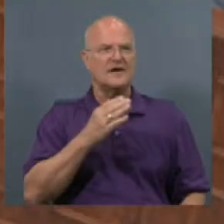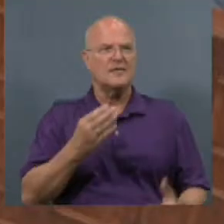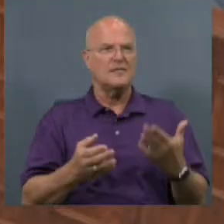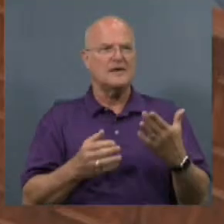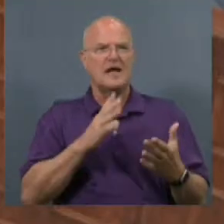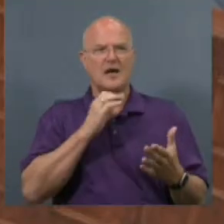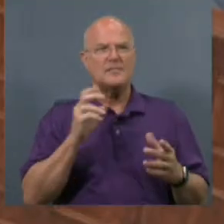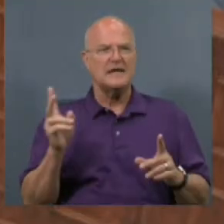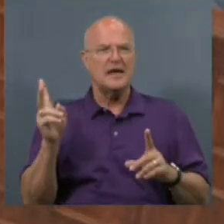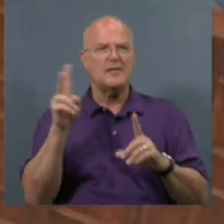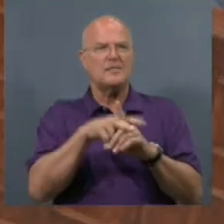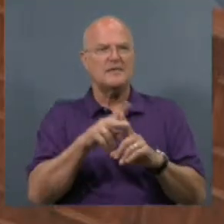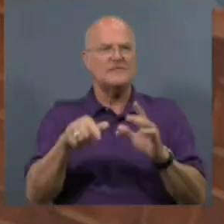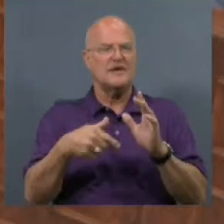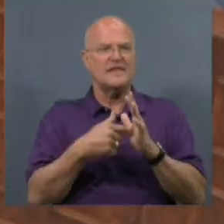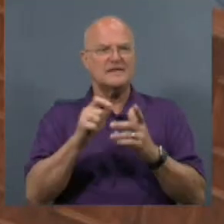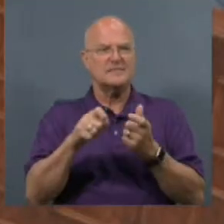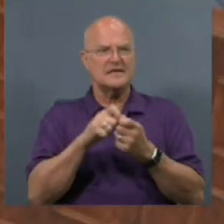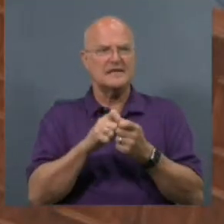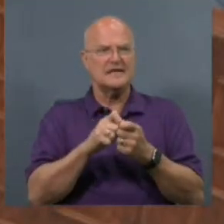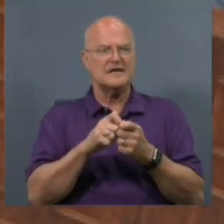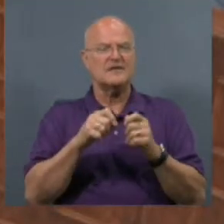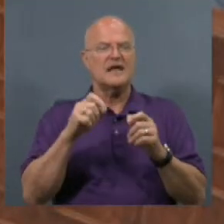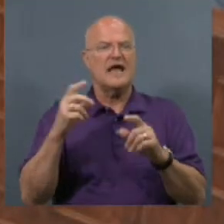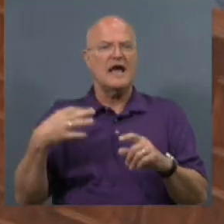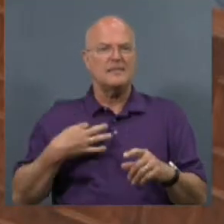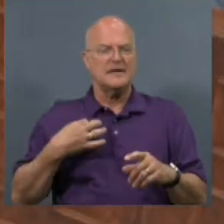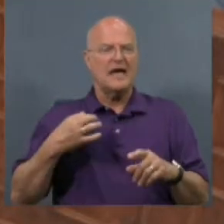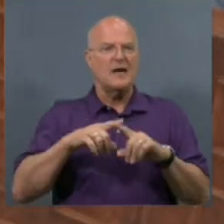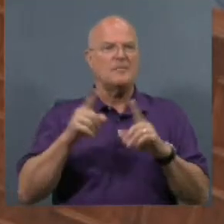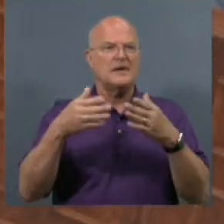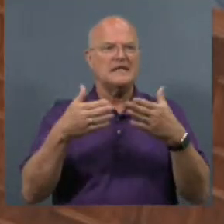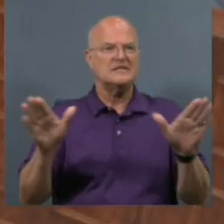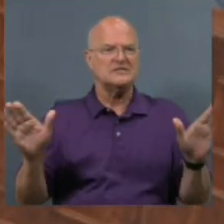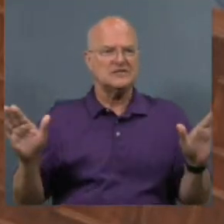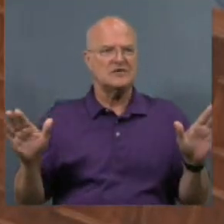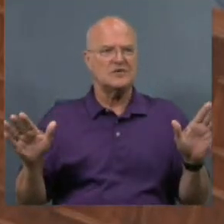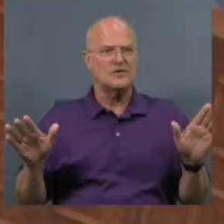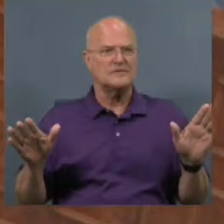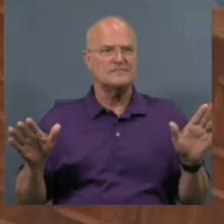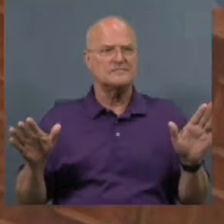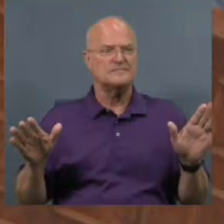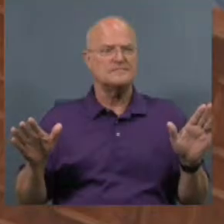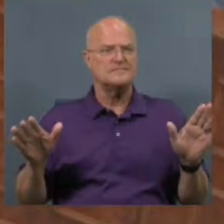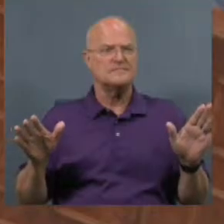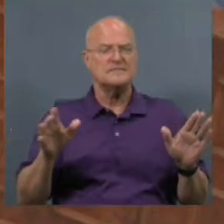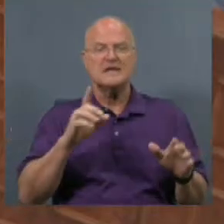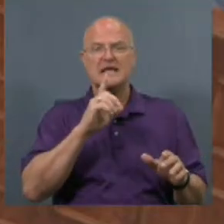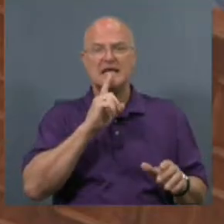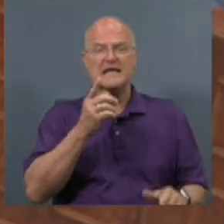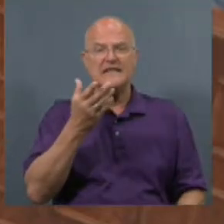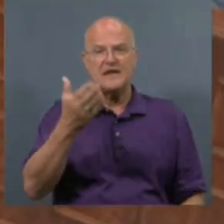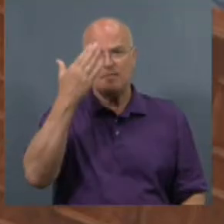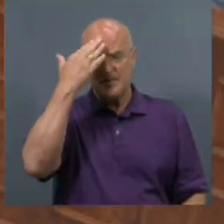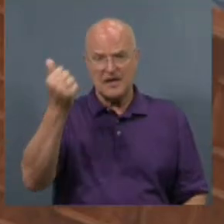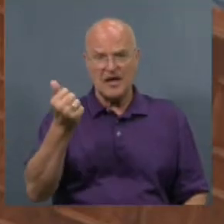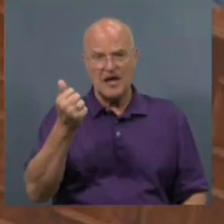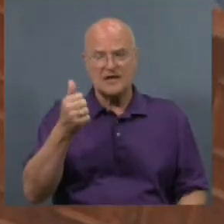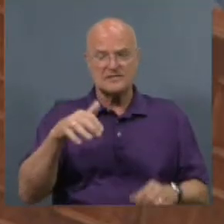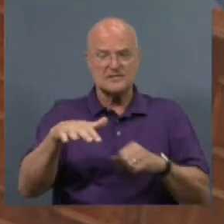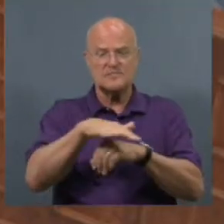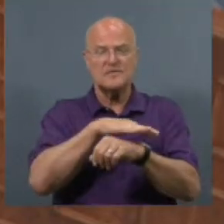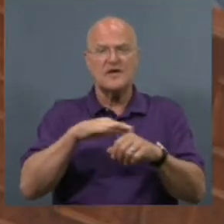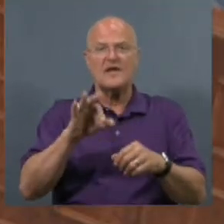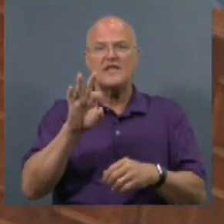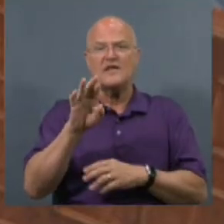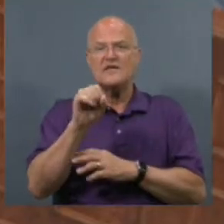be applicable for this particular application, but just in general, is there, because of the proximity of the